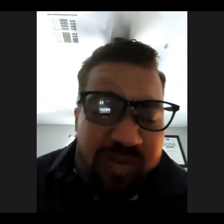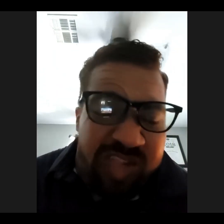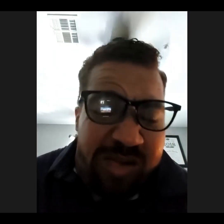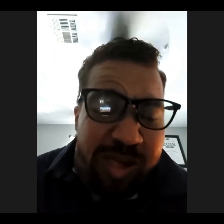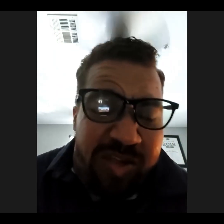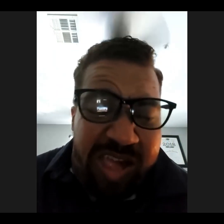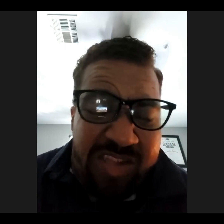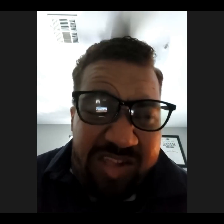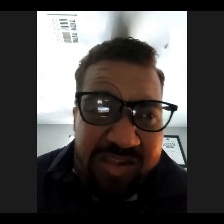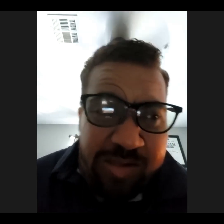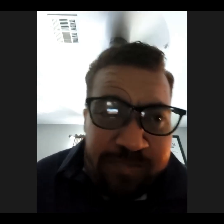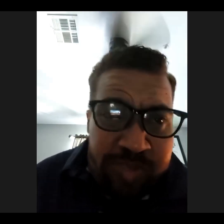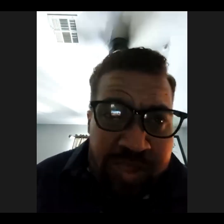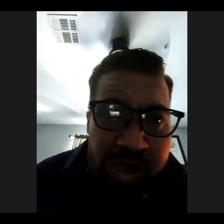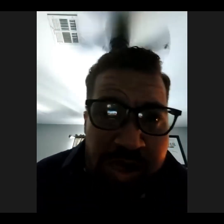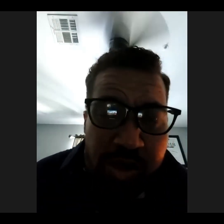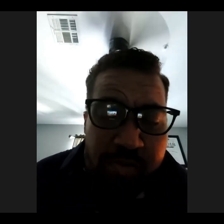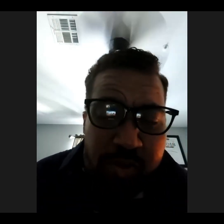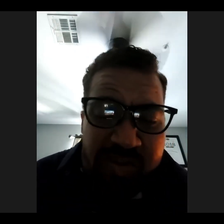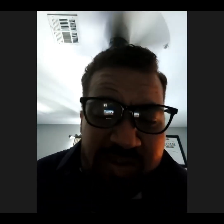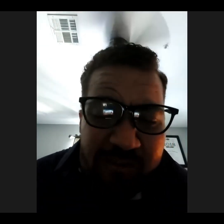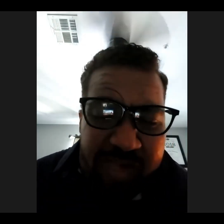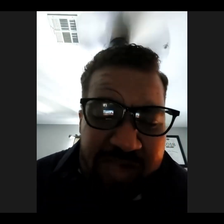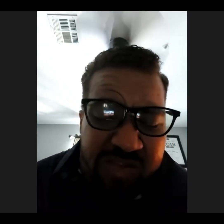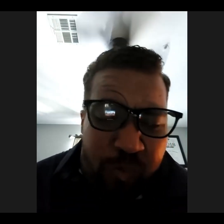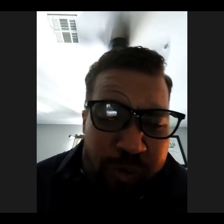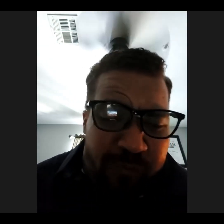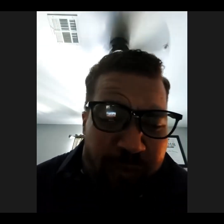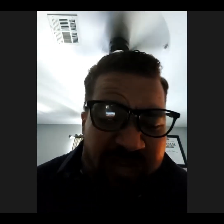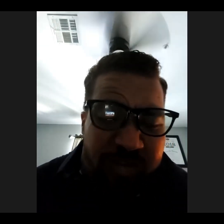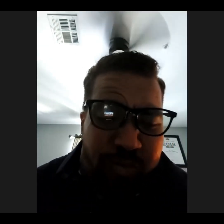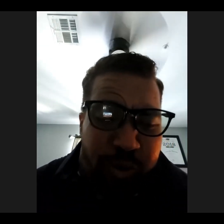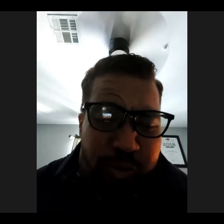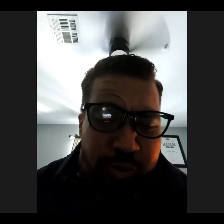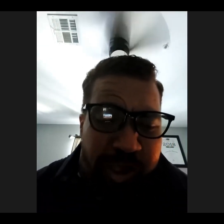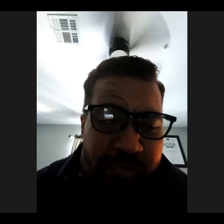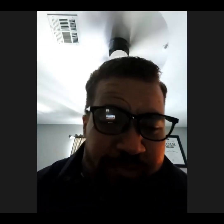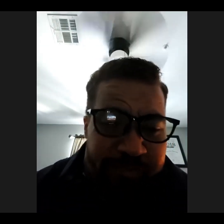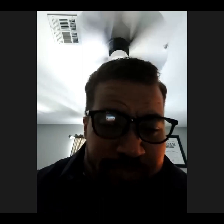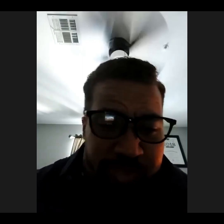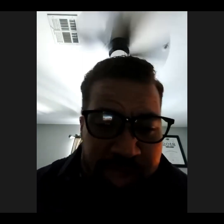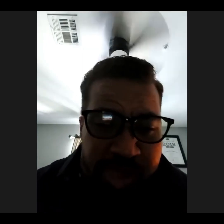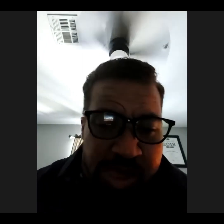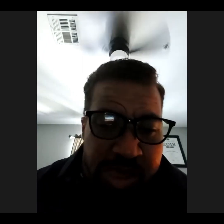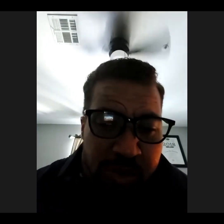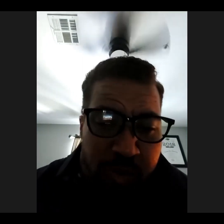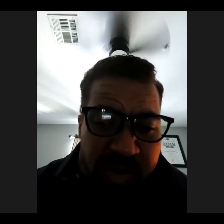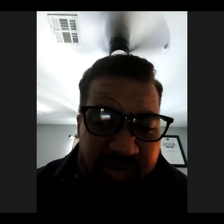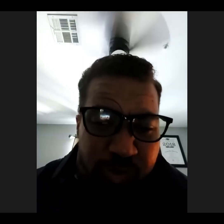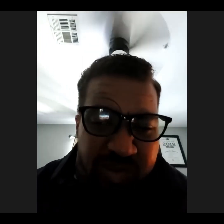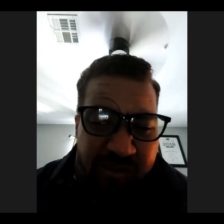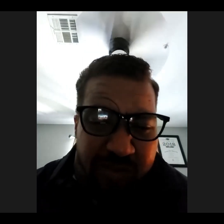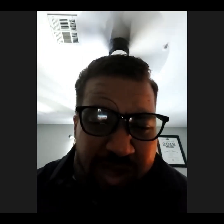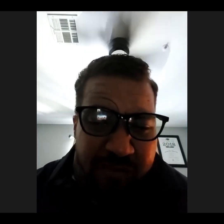while I was taking my classes. It was the Phoenix Workforce Program,